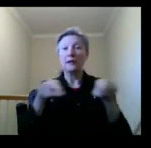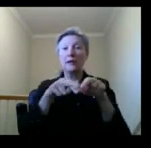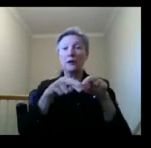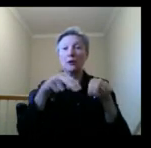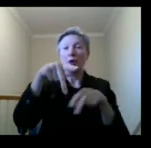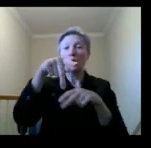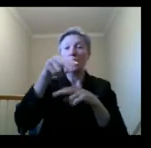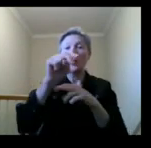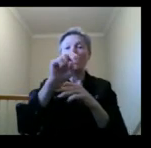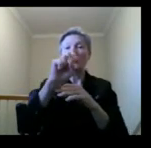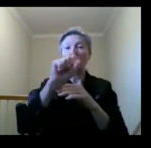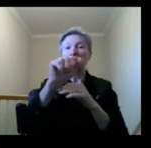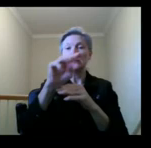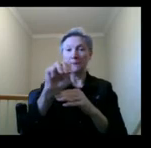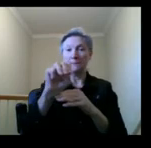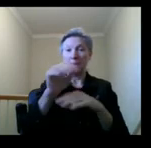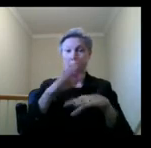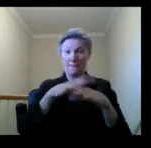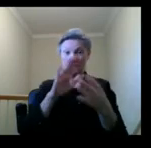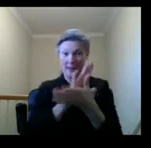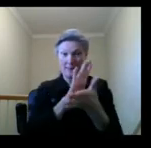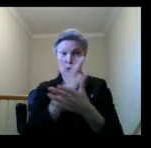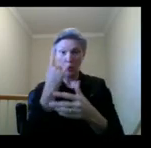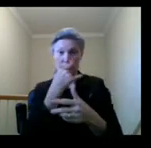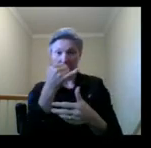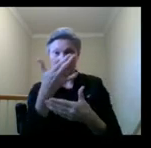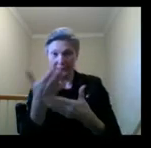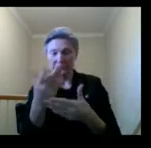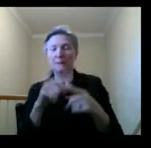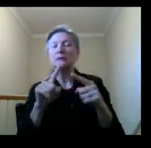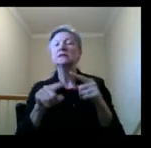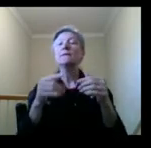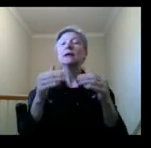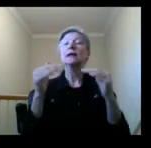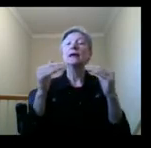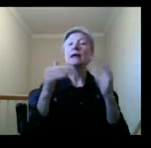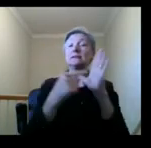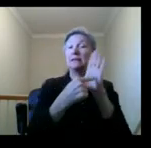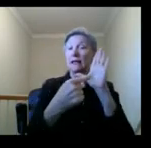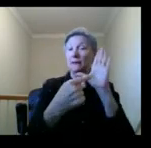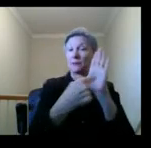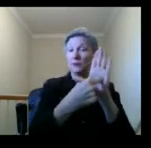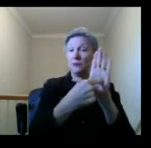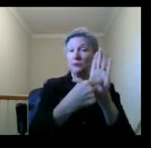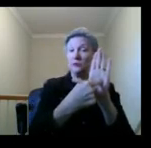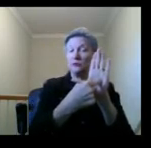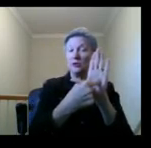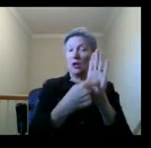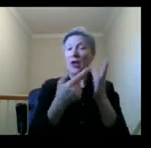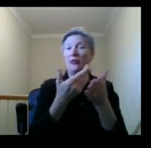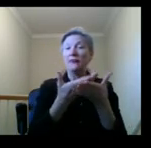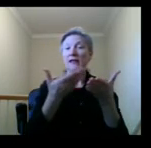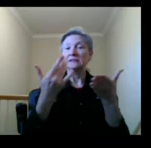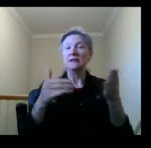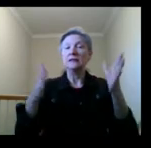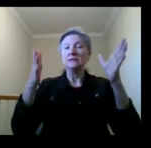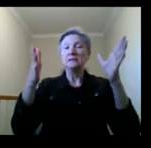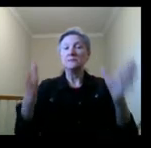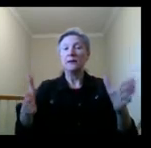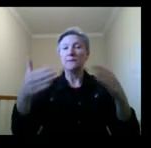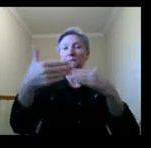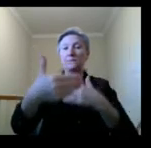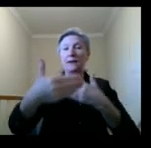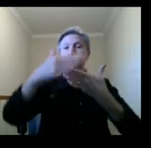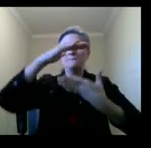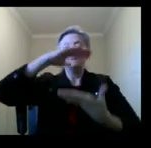on paper, it looks like this. But some examples of rectangular prisms are things like this. So I took